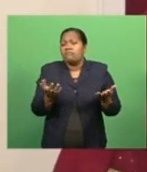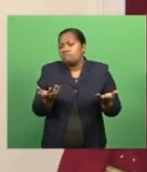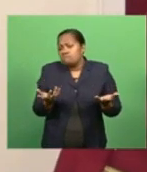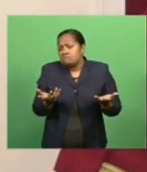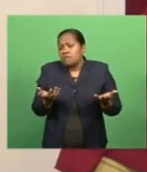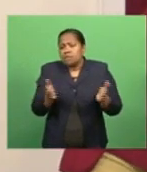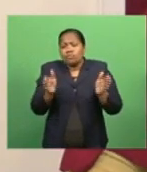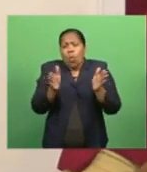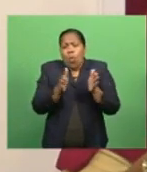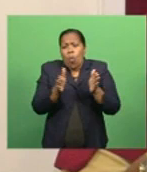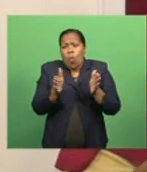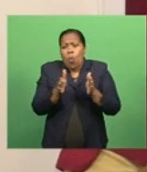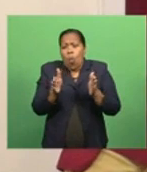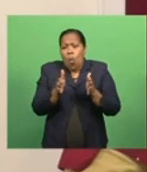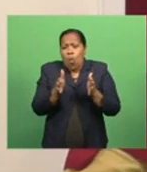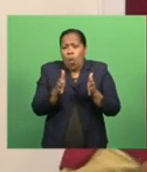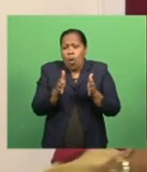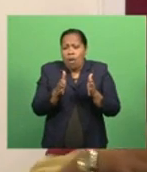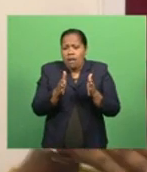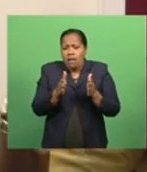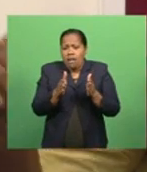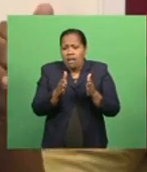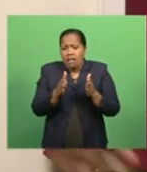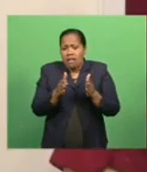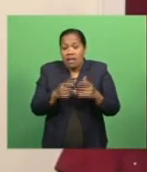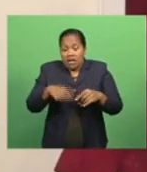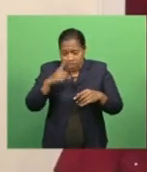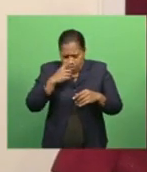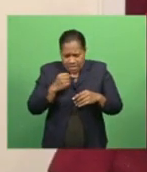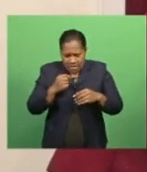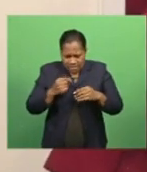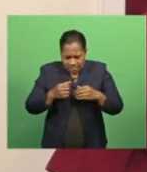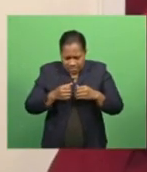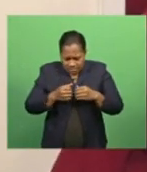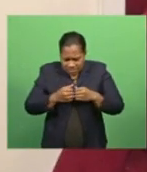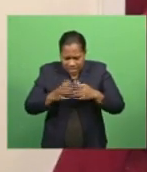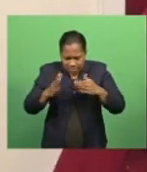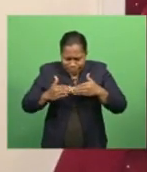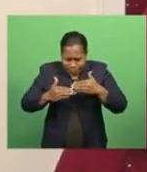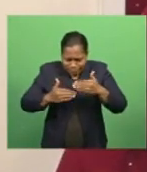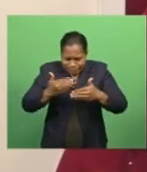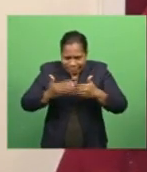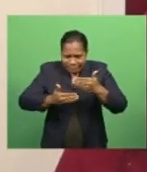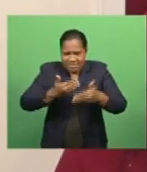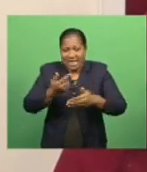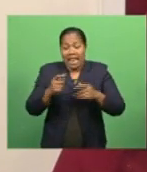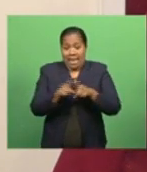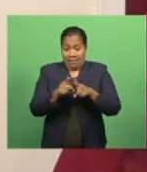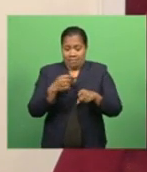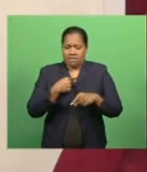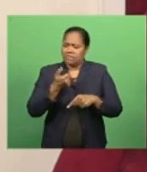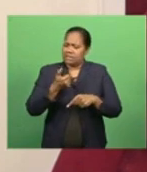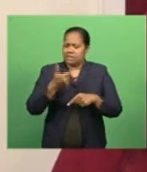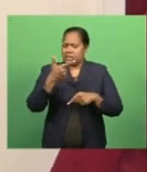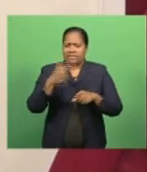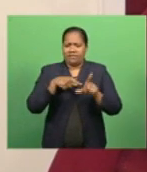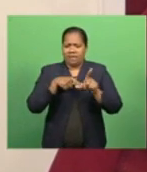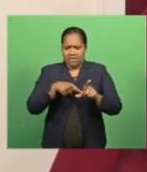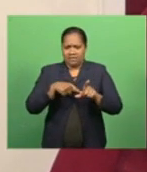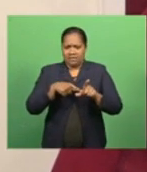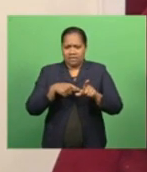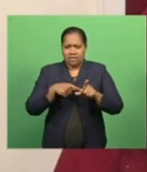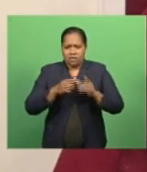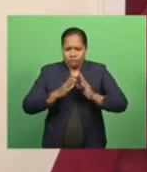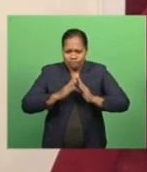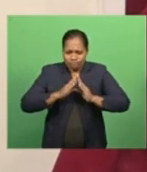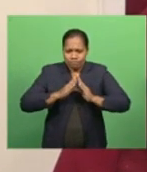a small thing, and then you can build up with time. Like it took me about 6 or 7 years to build up to this. Now